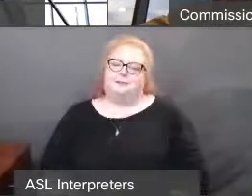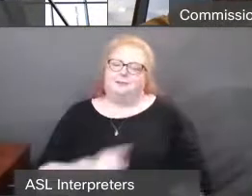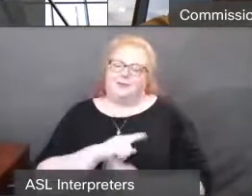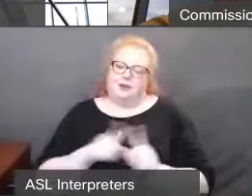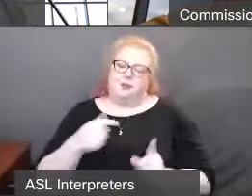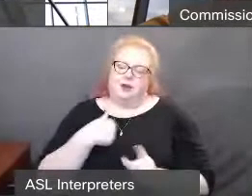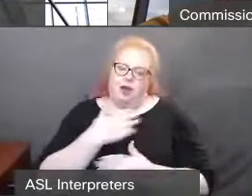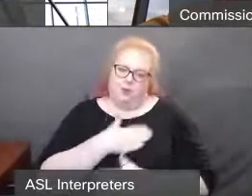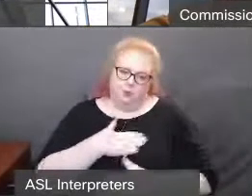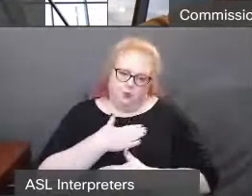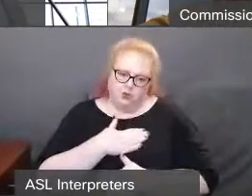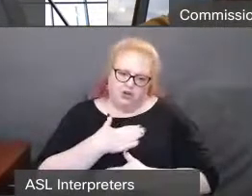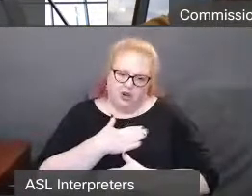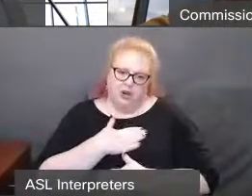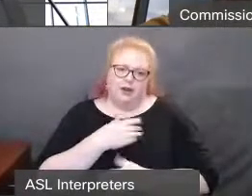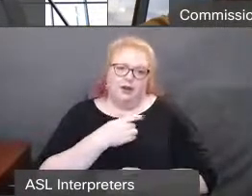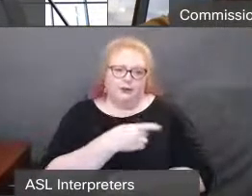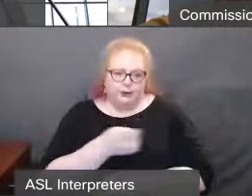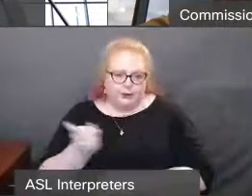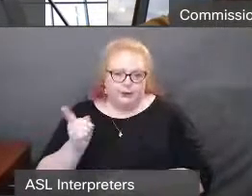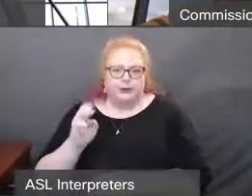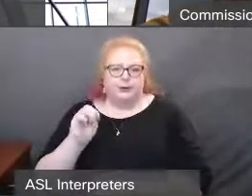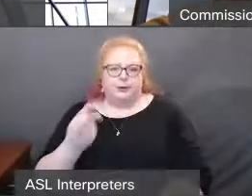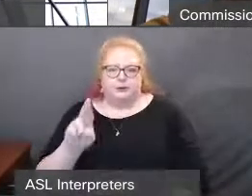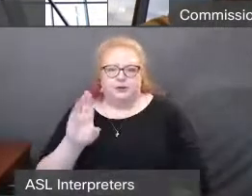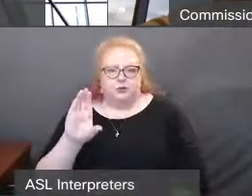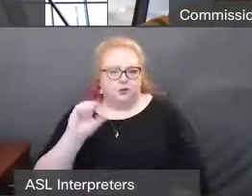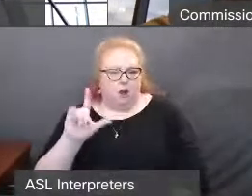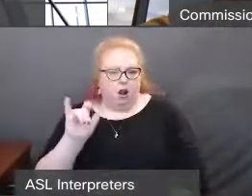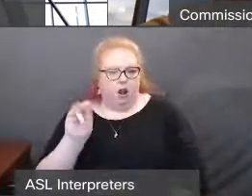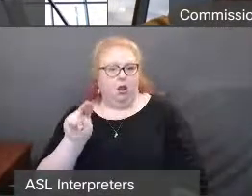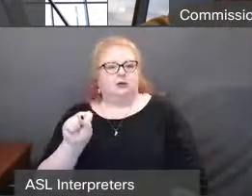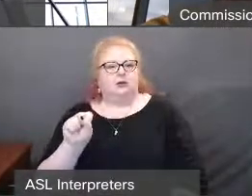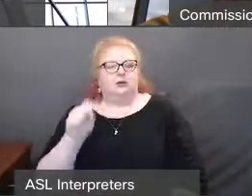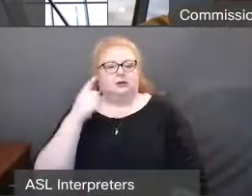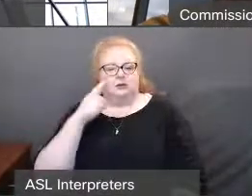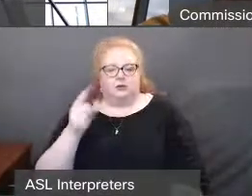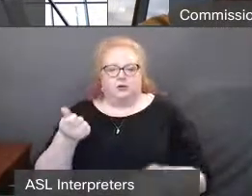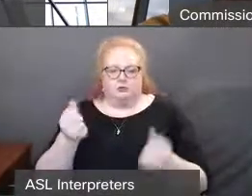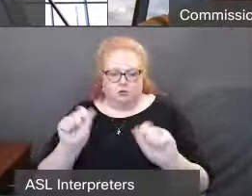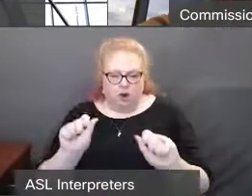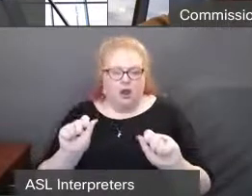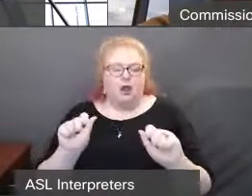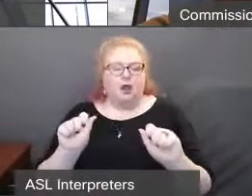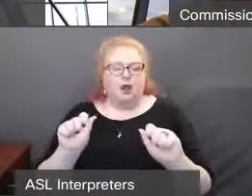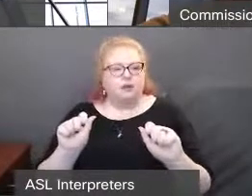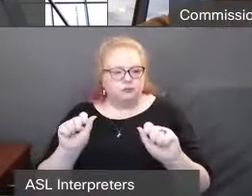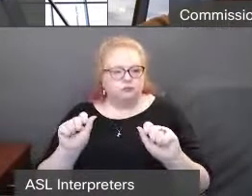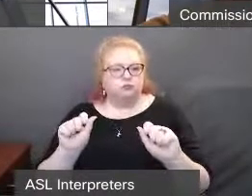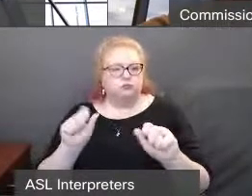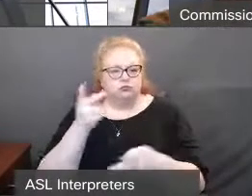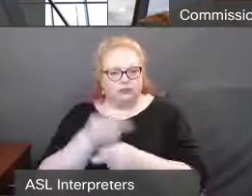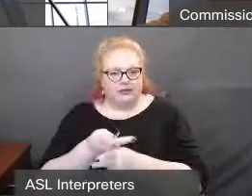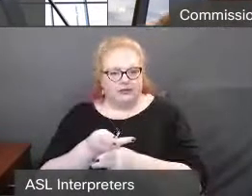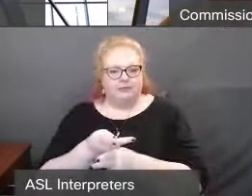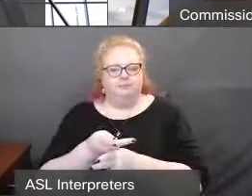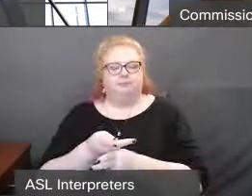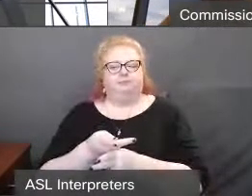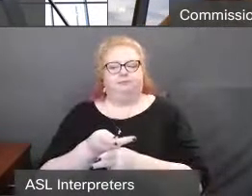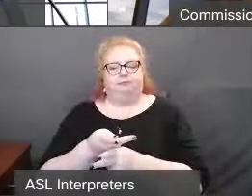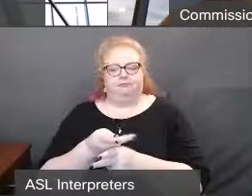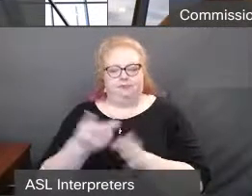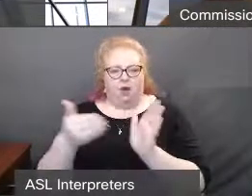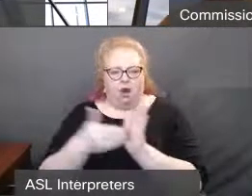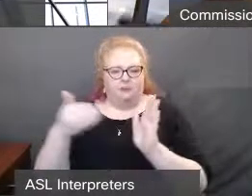appreciate you, Mr. Collins, for trying to keep the opposition